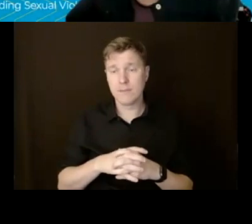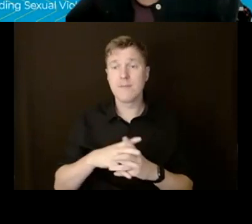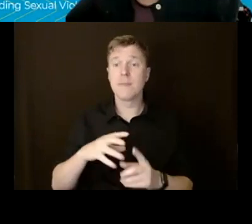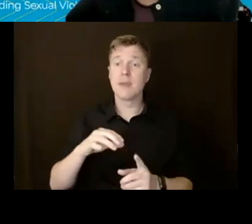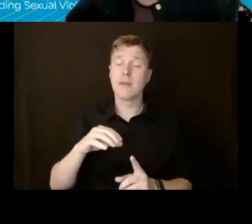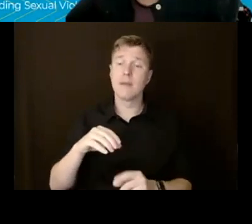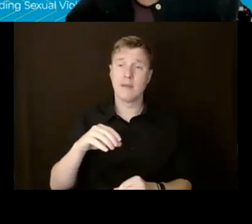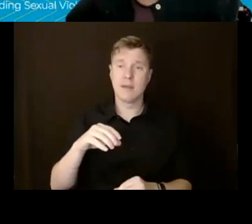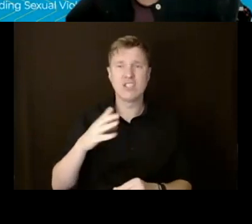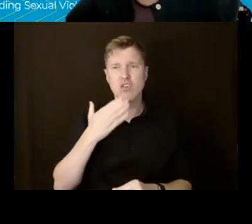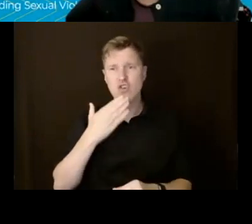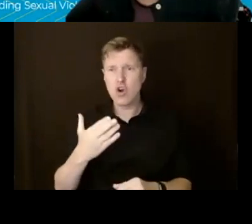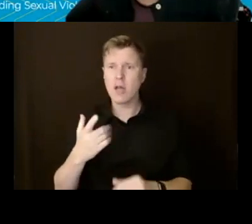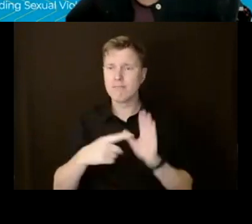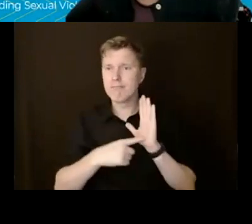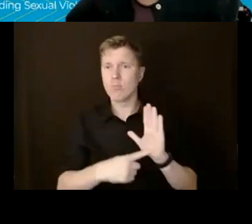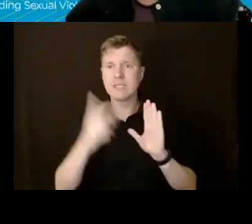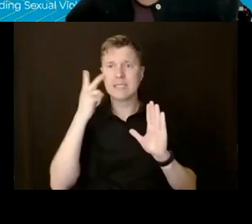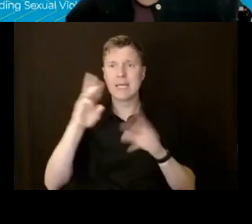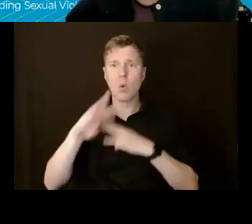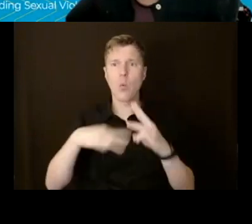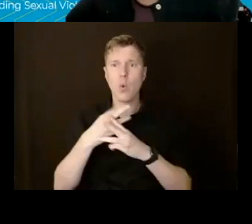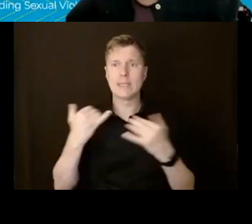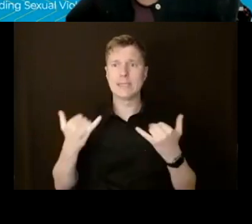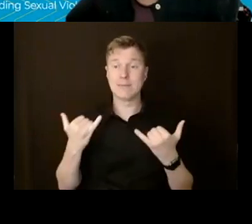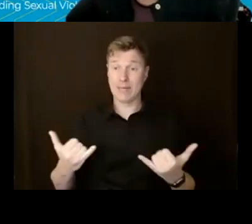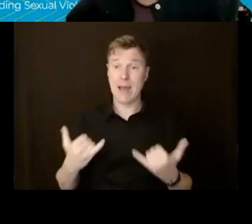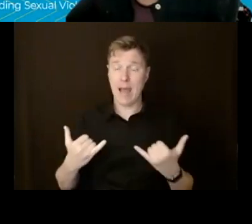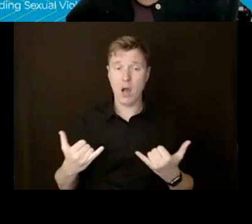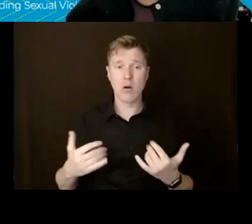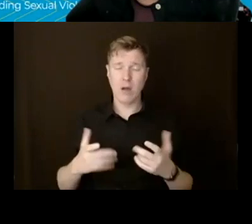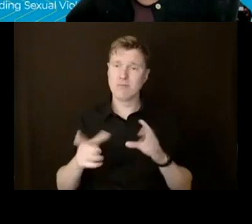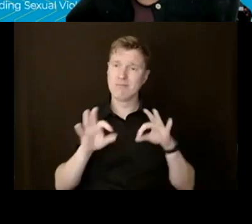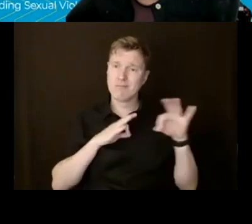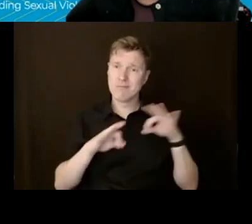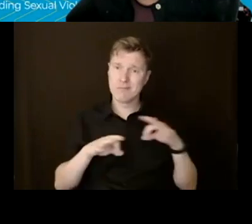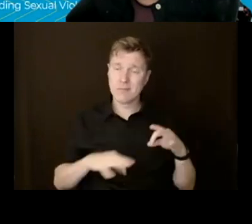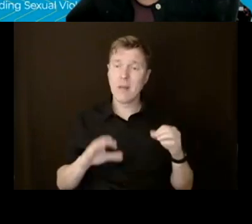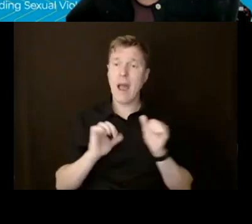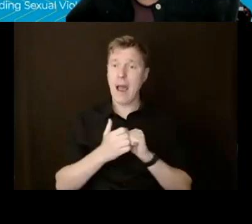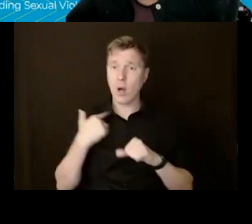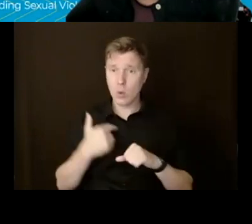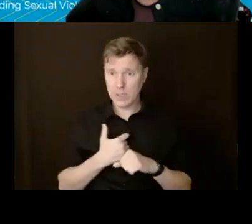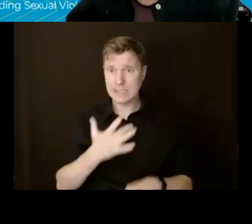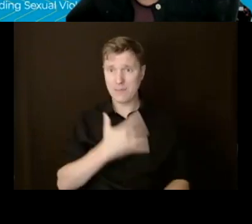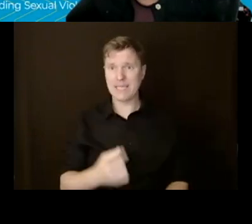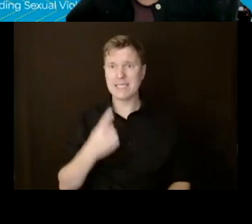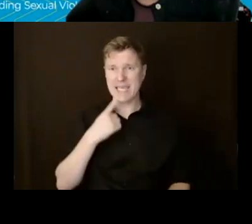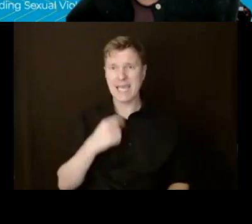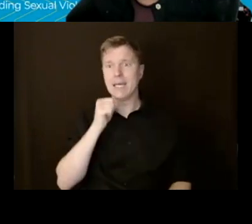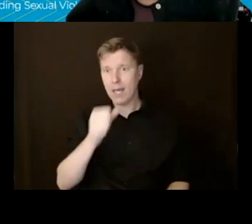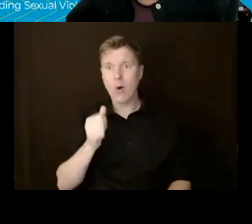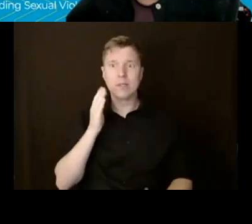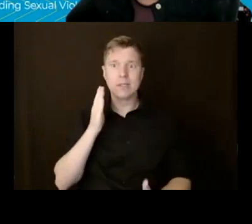an analogy of what we're seeing in the world right now. So the ways in which I was talking about how we usually get used to saying don't stop,